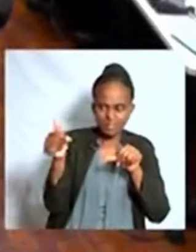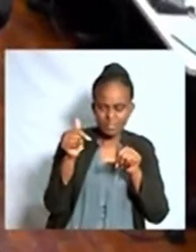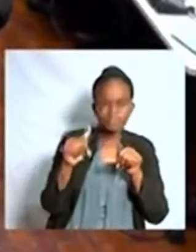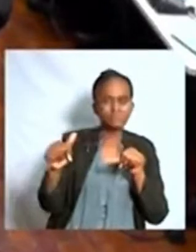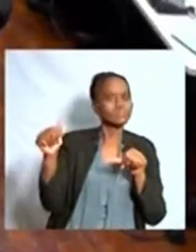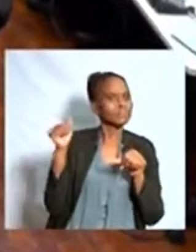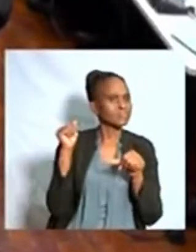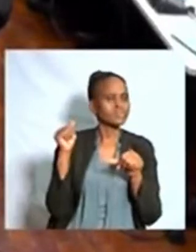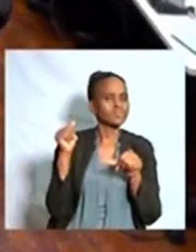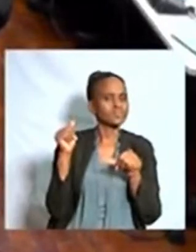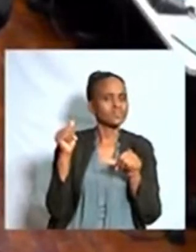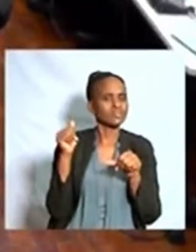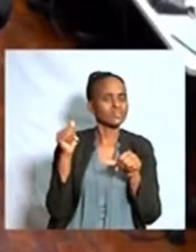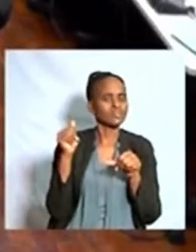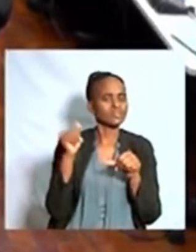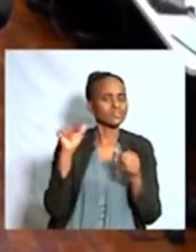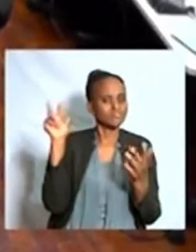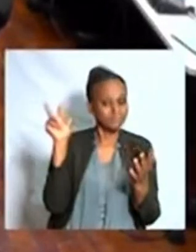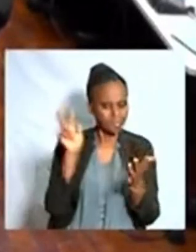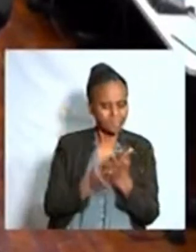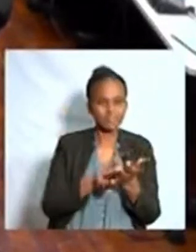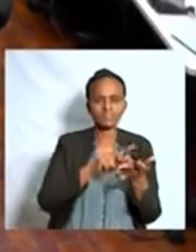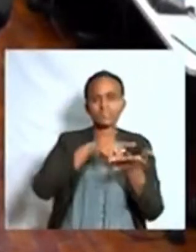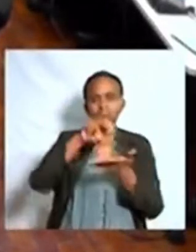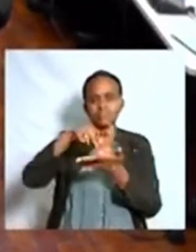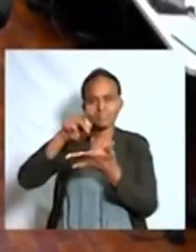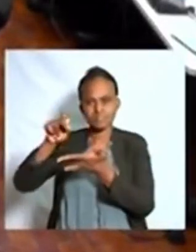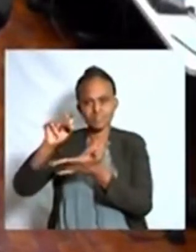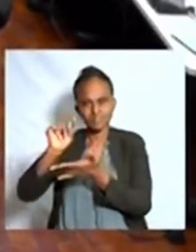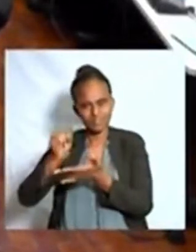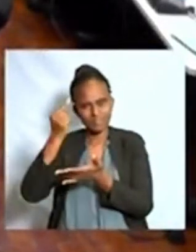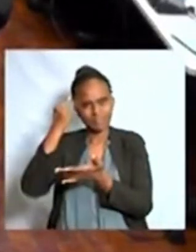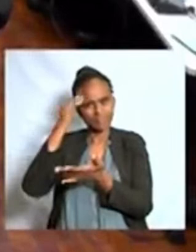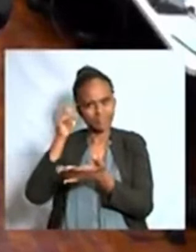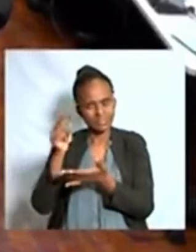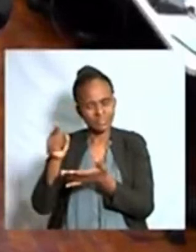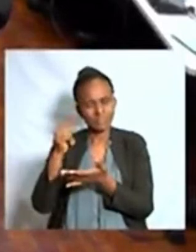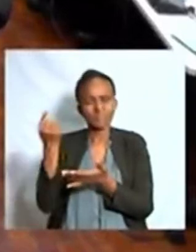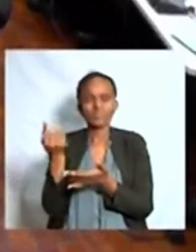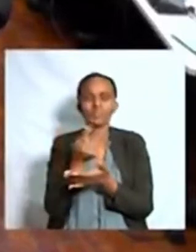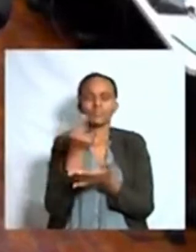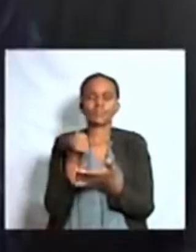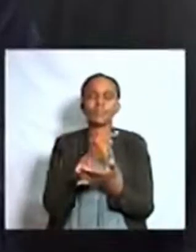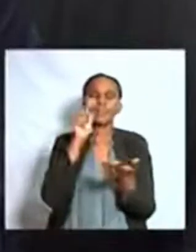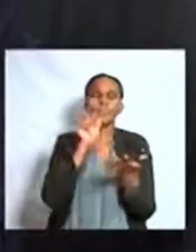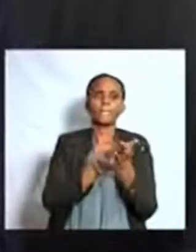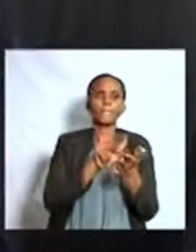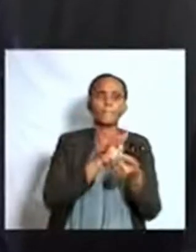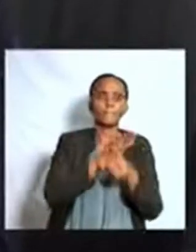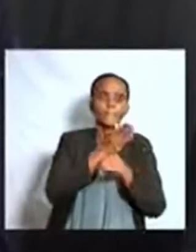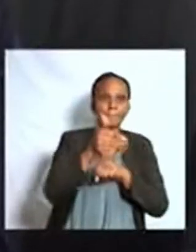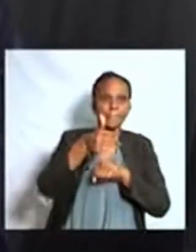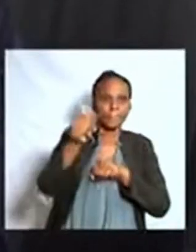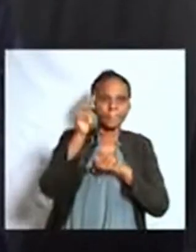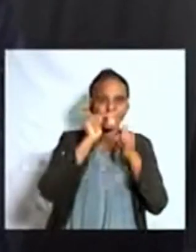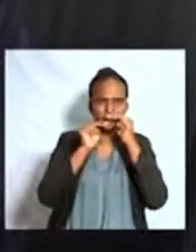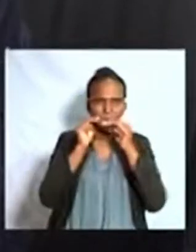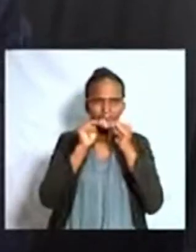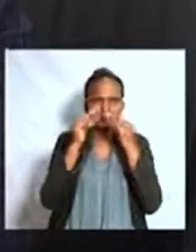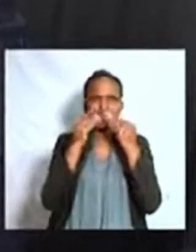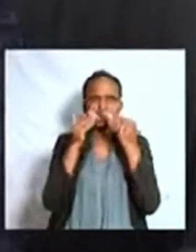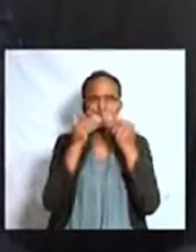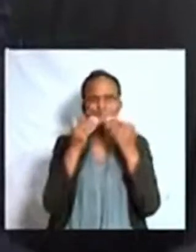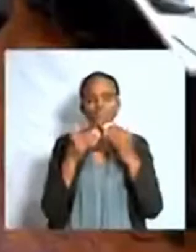did you refuse to approve the payment at first You only approved after you negotiated. Thank